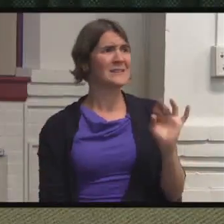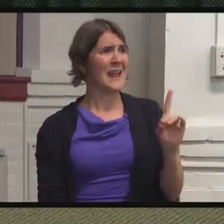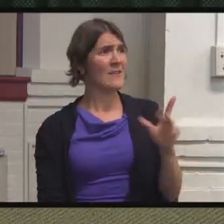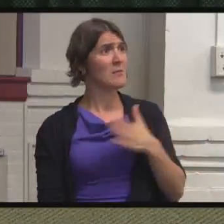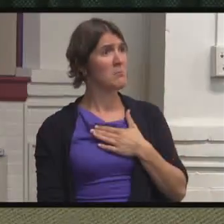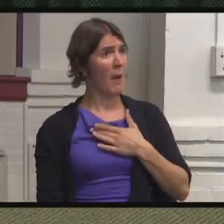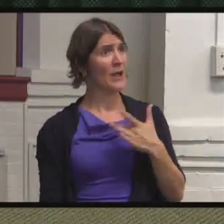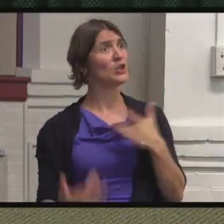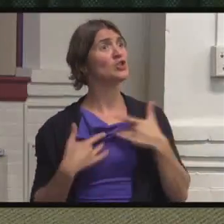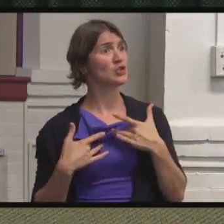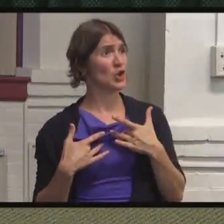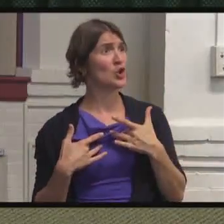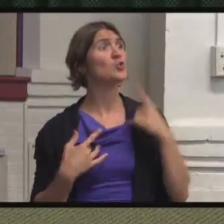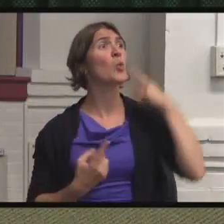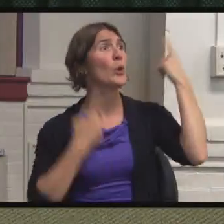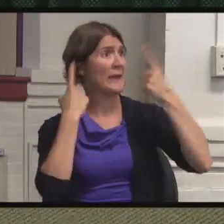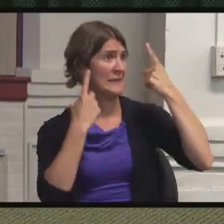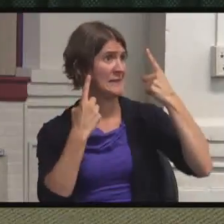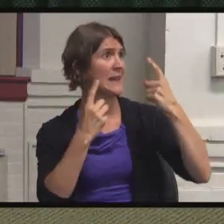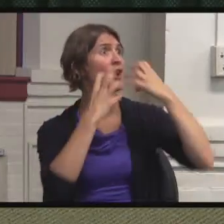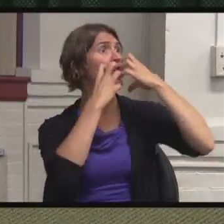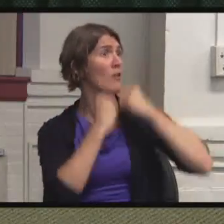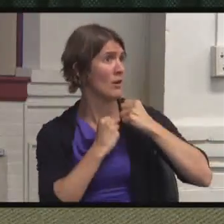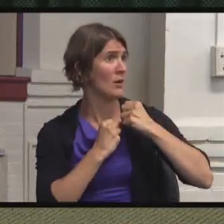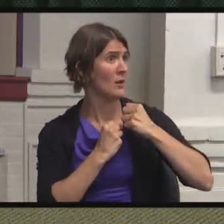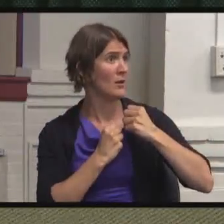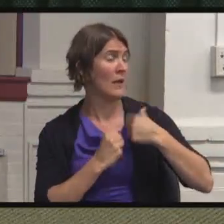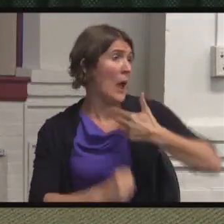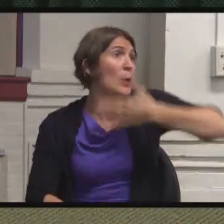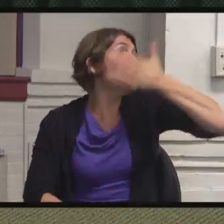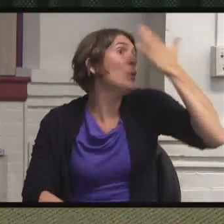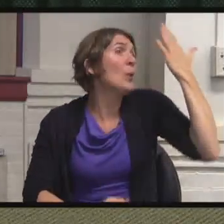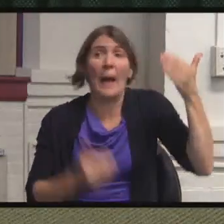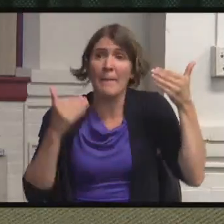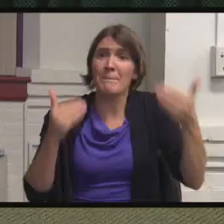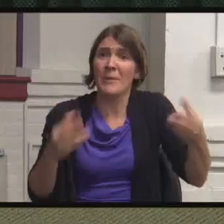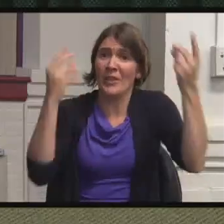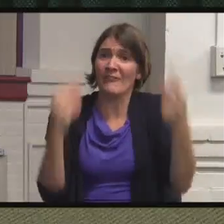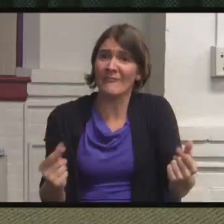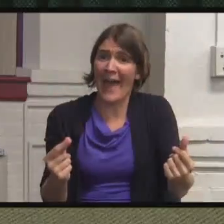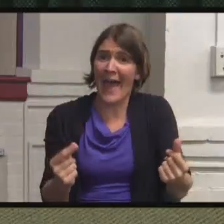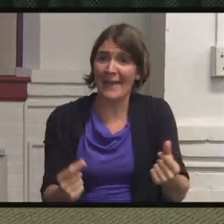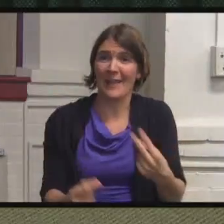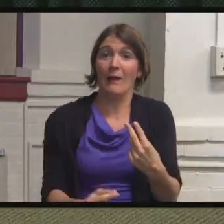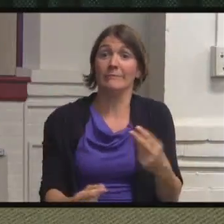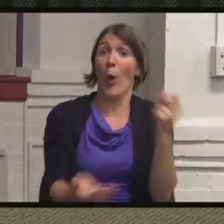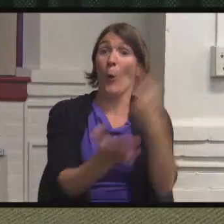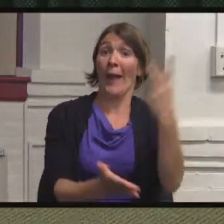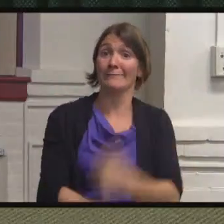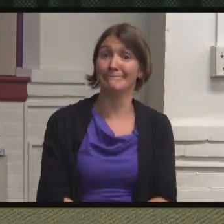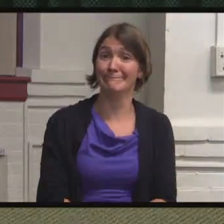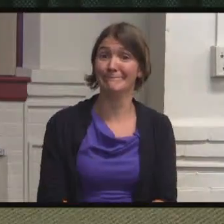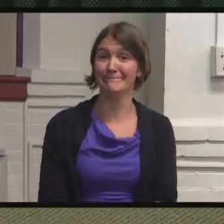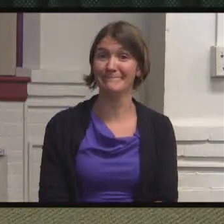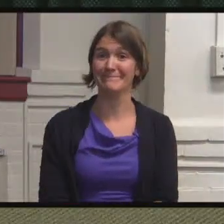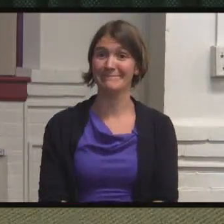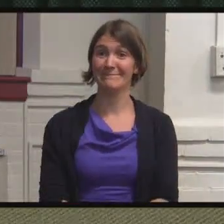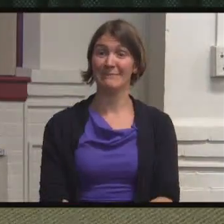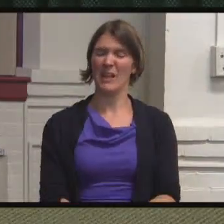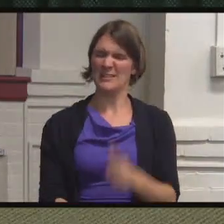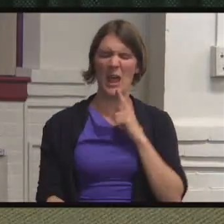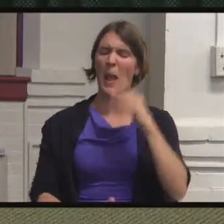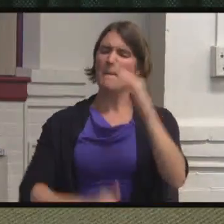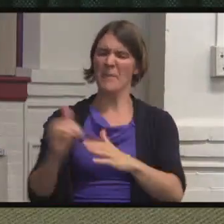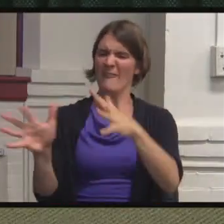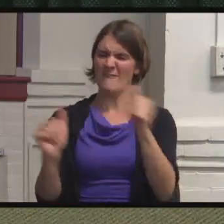taken into consideration. Yeah, of course yours were. I didn't have it. Build it fast. Right. Build it fast. It looks like grass, he